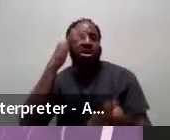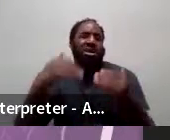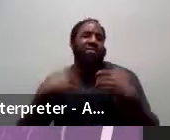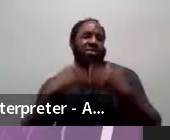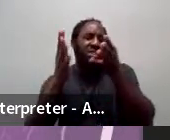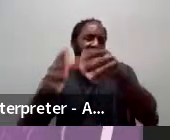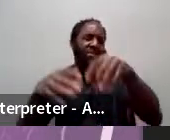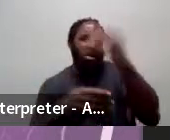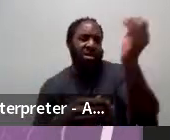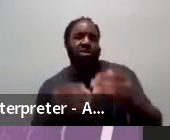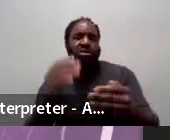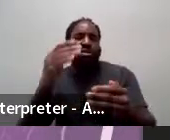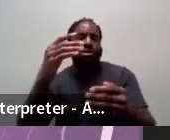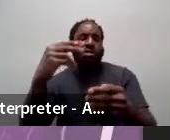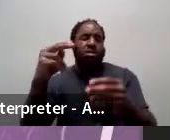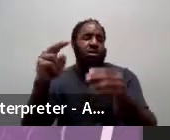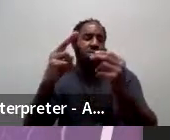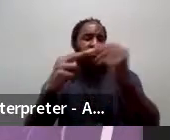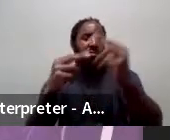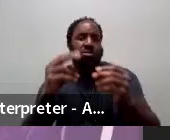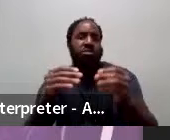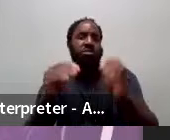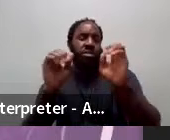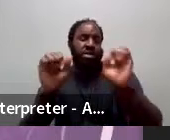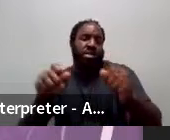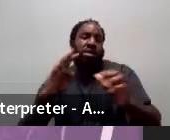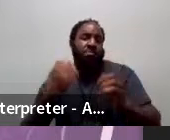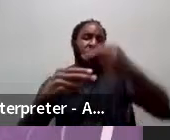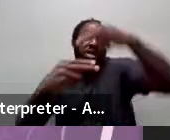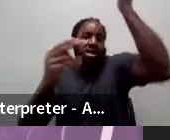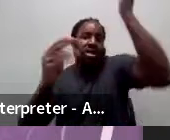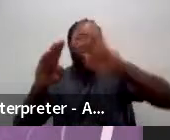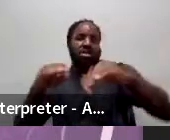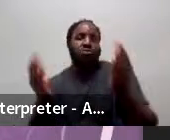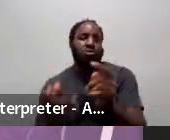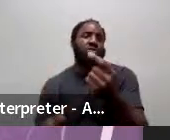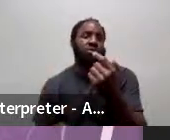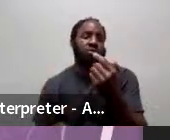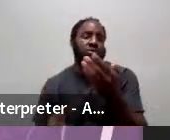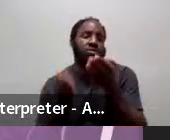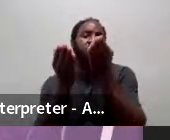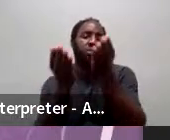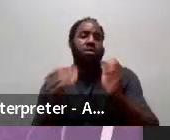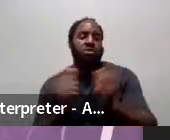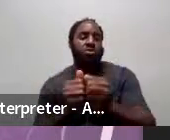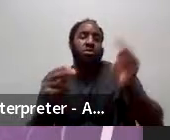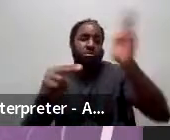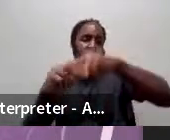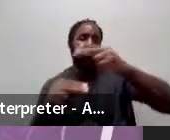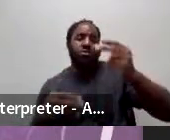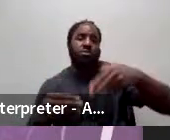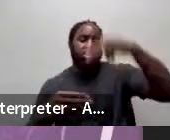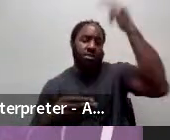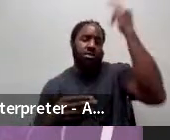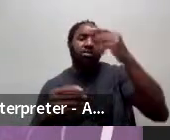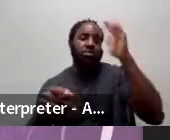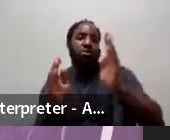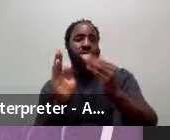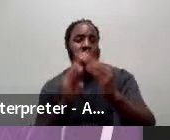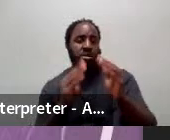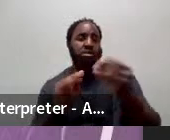out that buildings can be higher than what you're mentioning with bonus heights for community facilities